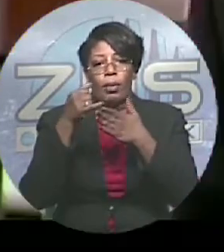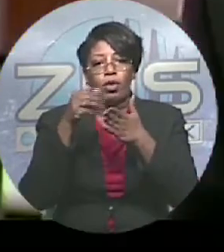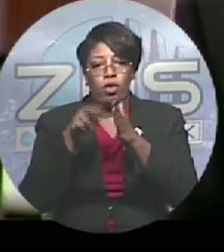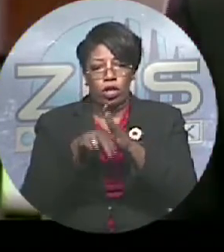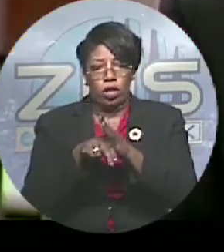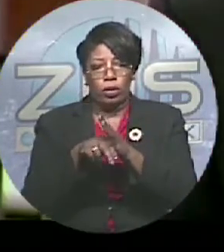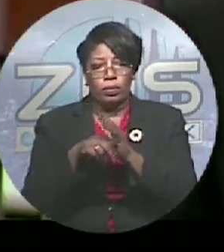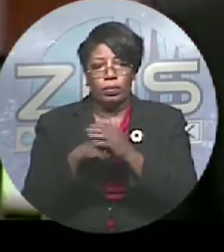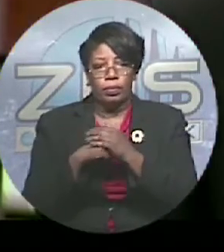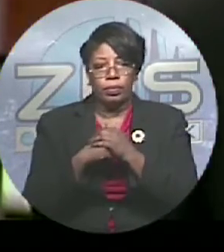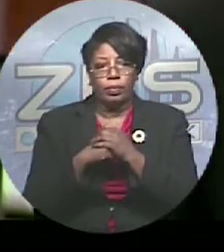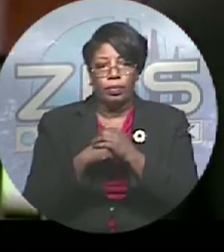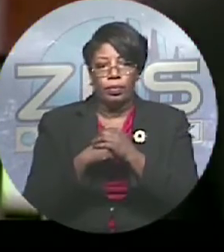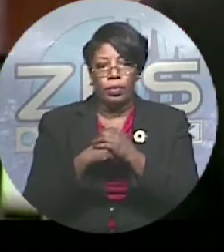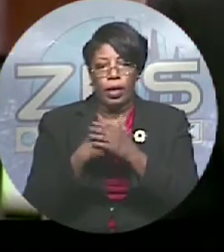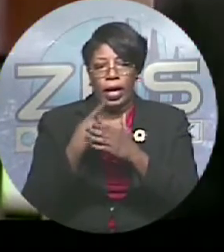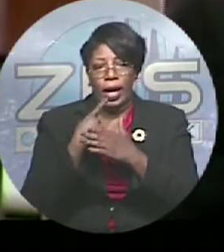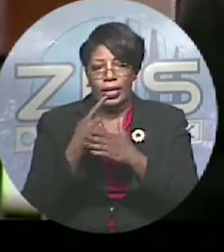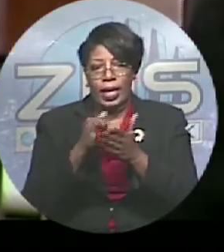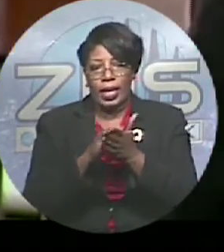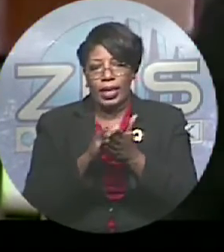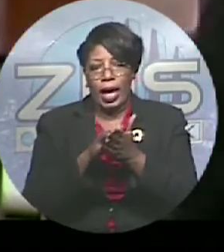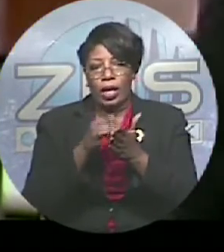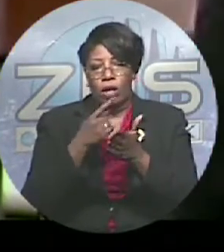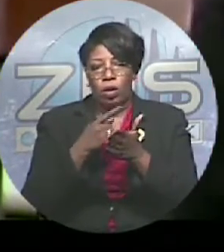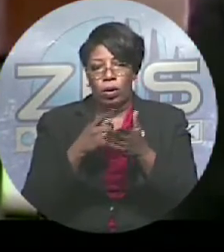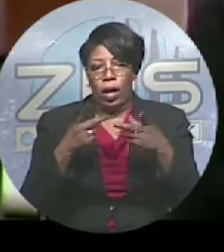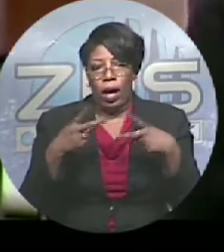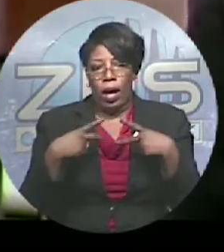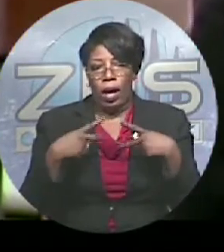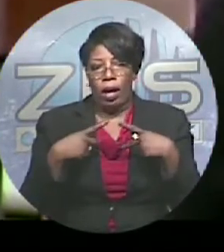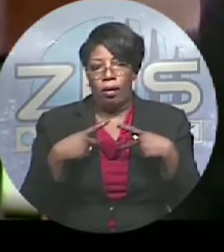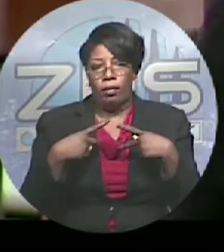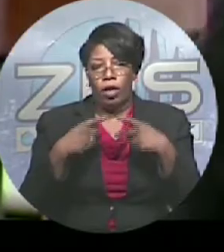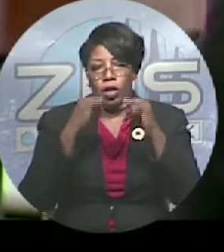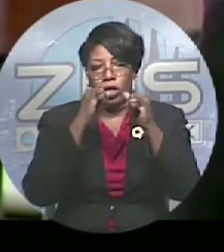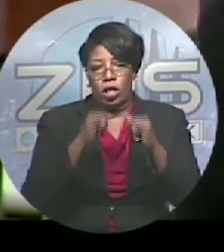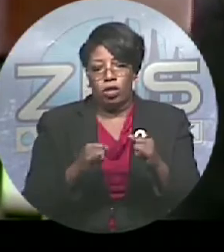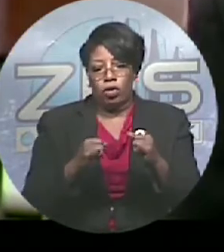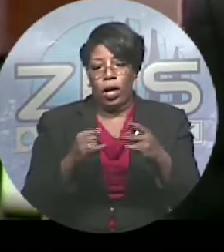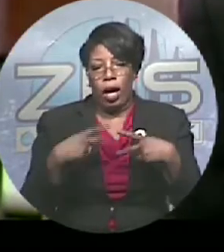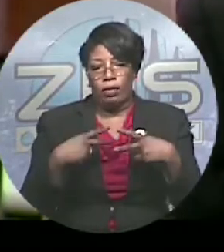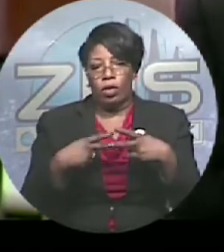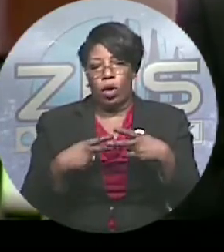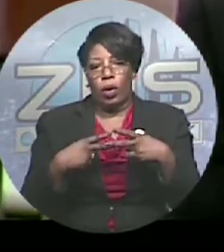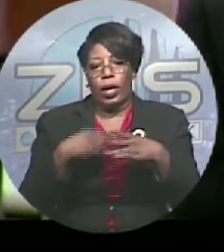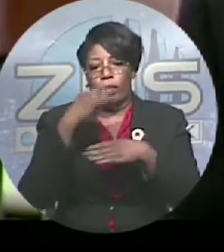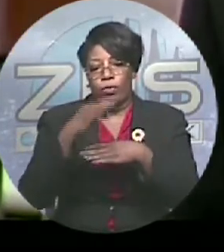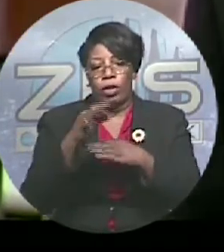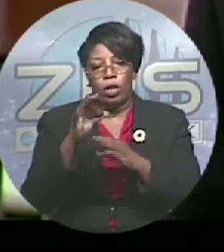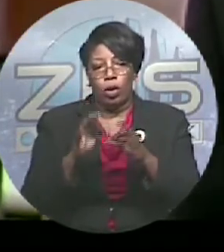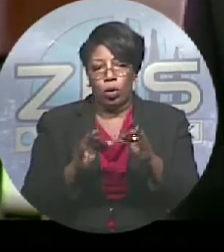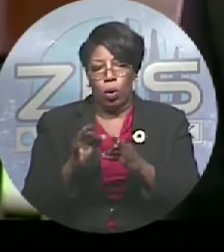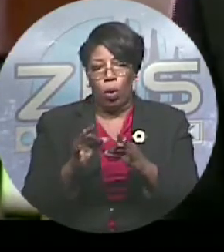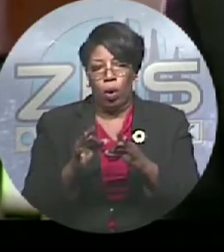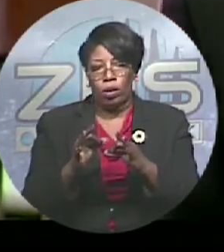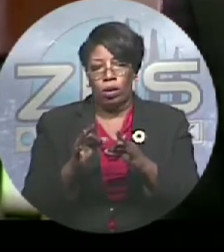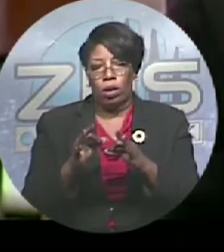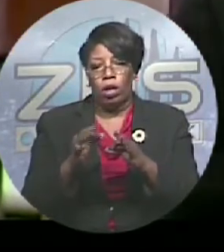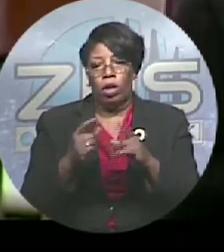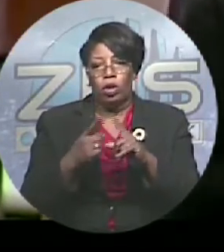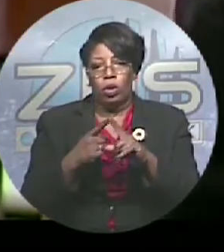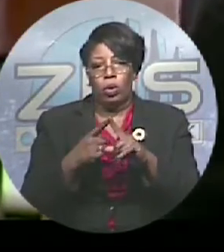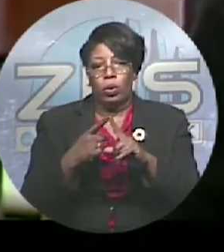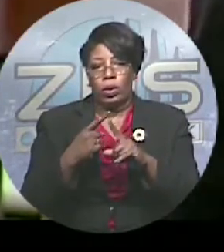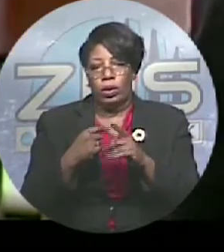If those judgments are correct, as I said, would have each of those individuals have to go before a judge of the court to determine whether or